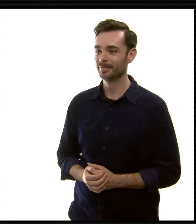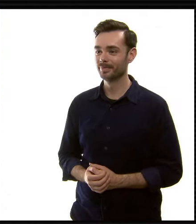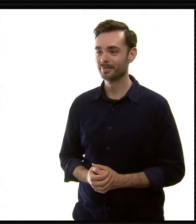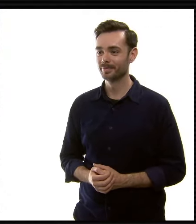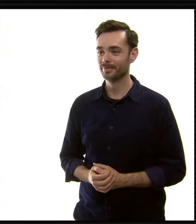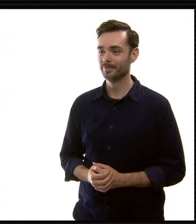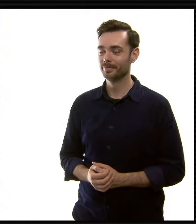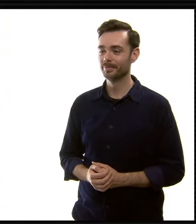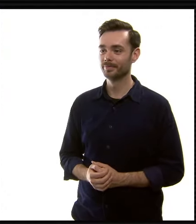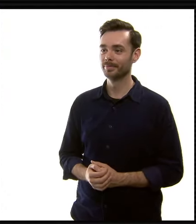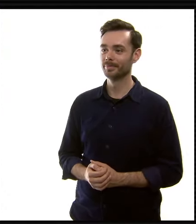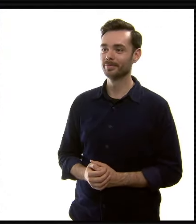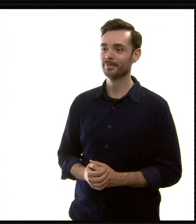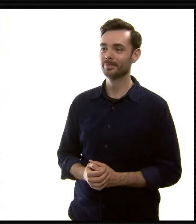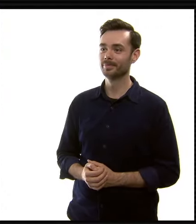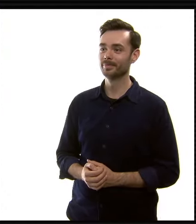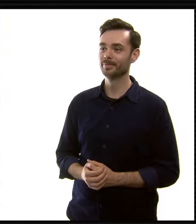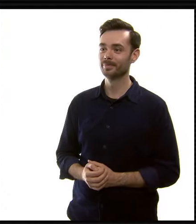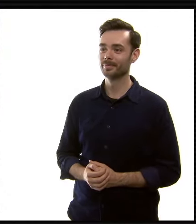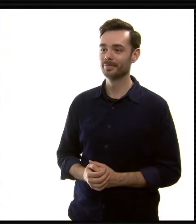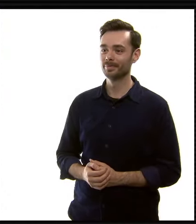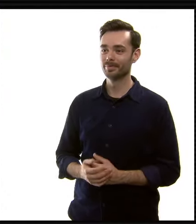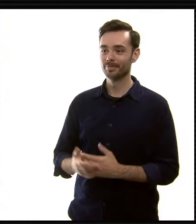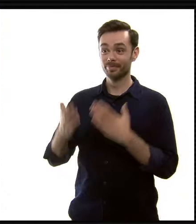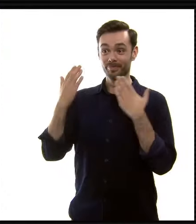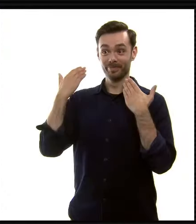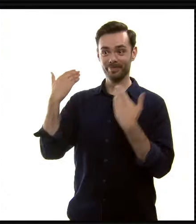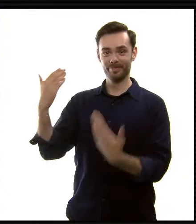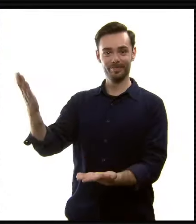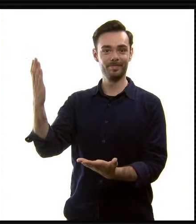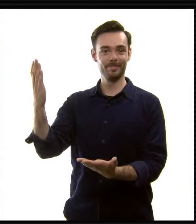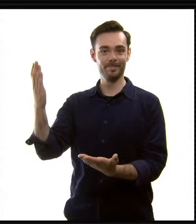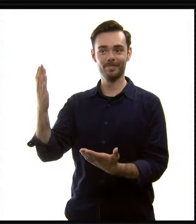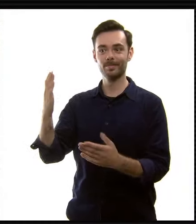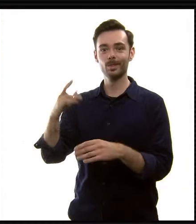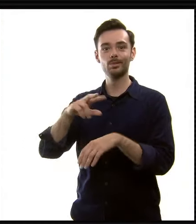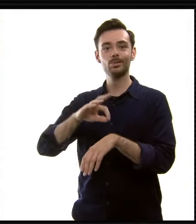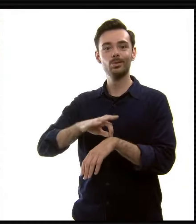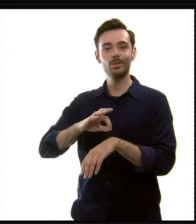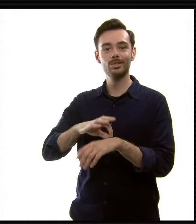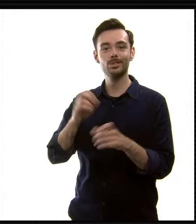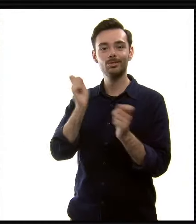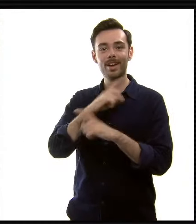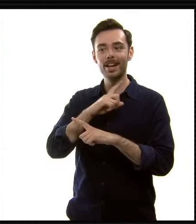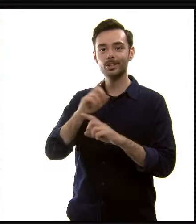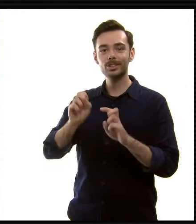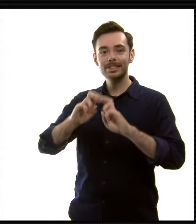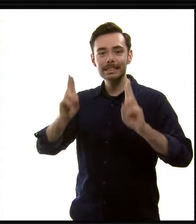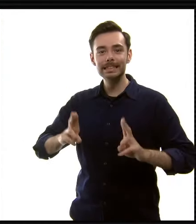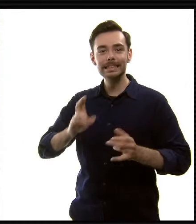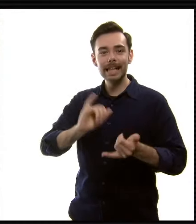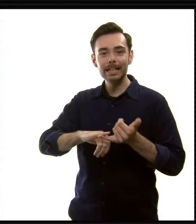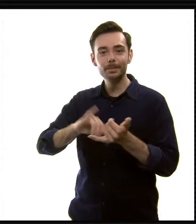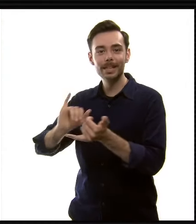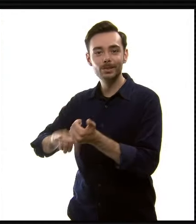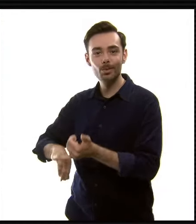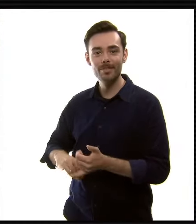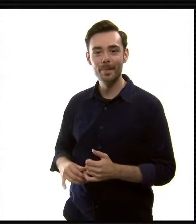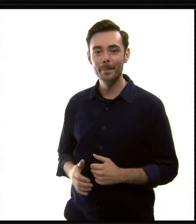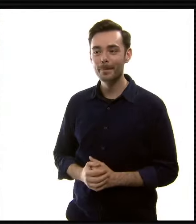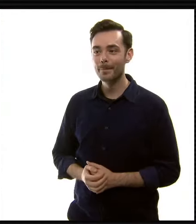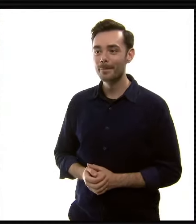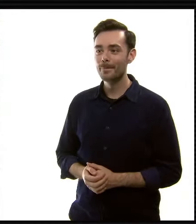yeah! Look at this. There it is. So, behold, Doctor Strange's Sanctum Sanctorum. Wow. Can you show us around this